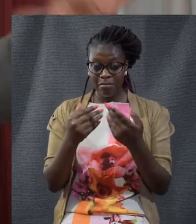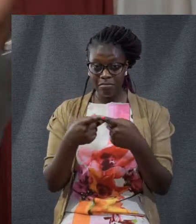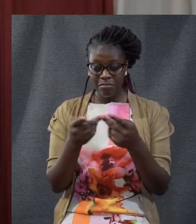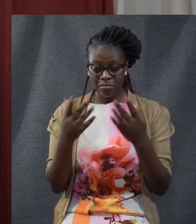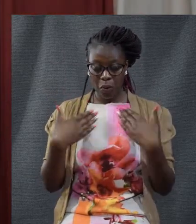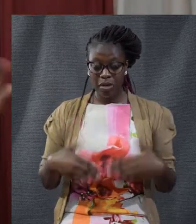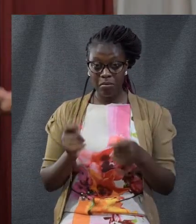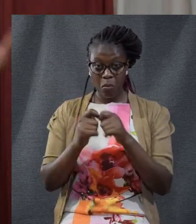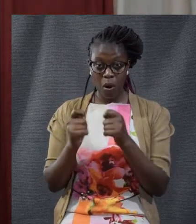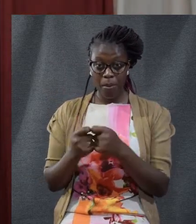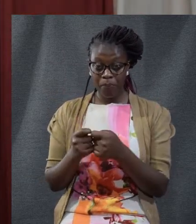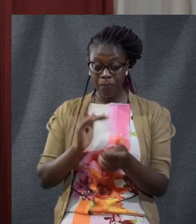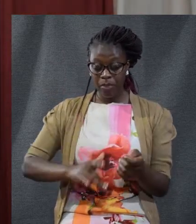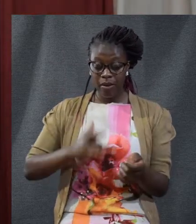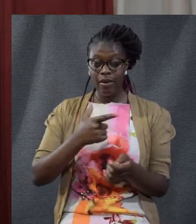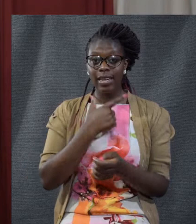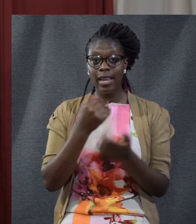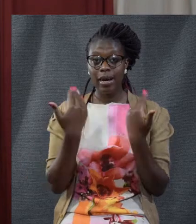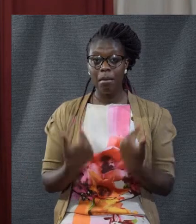torn apart and torn apart. He felt like someone